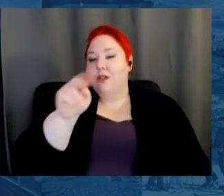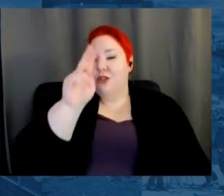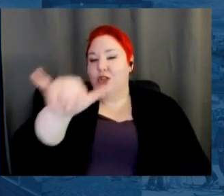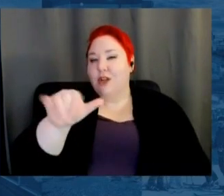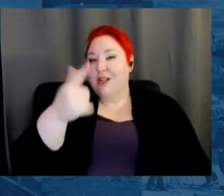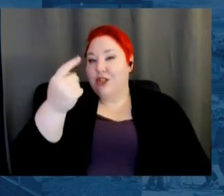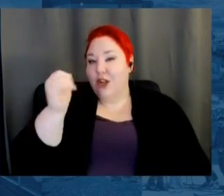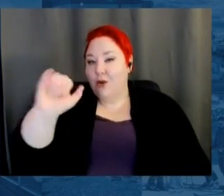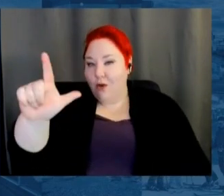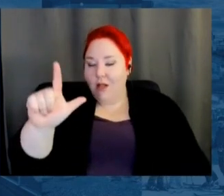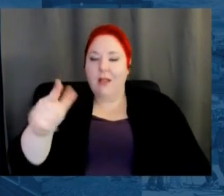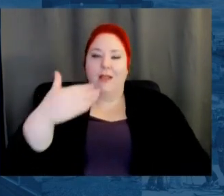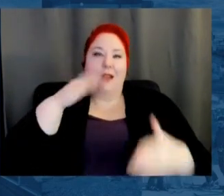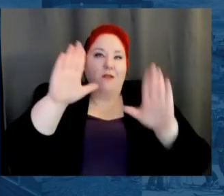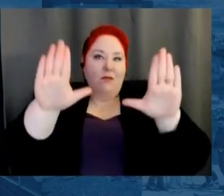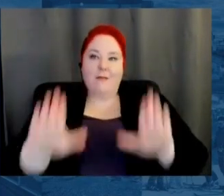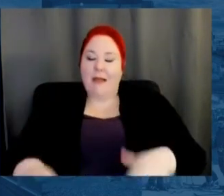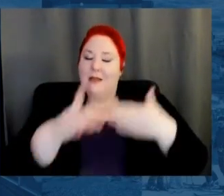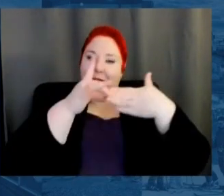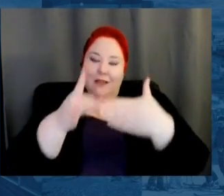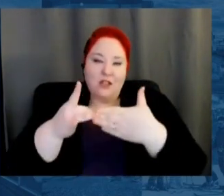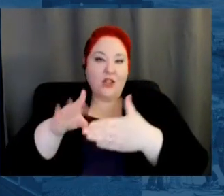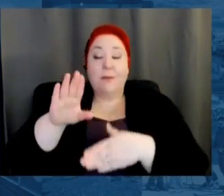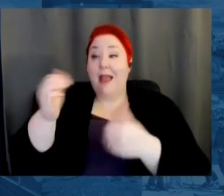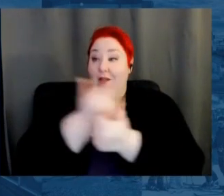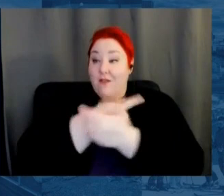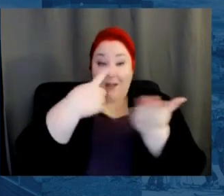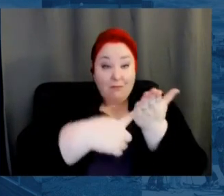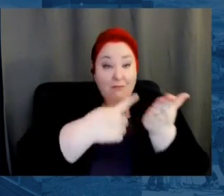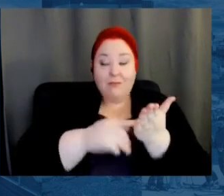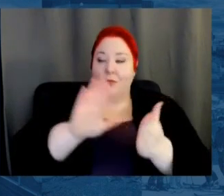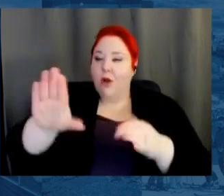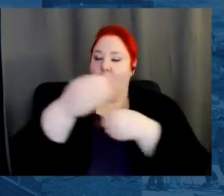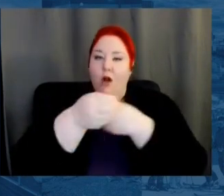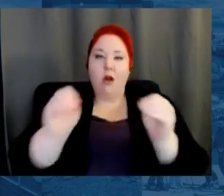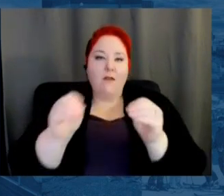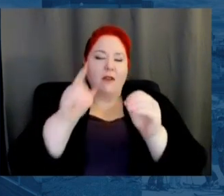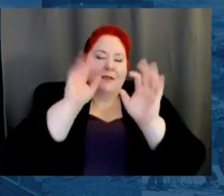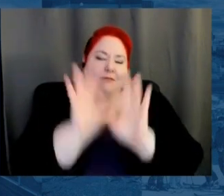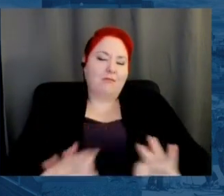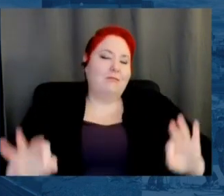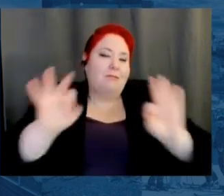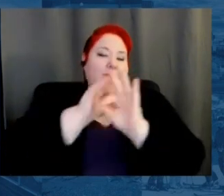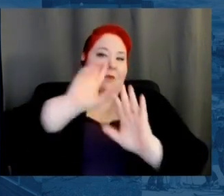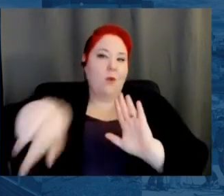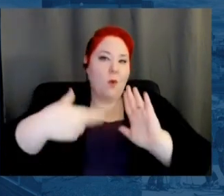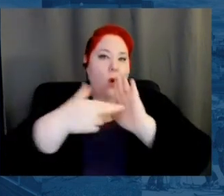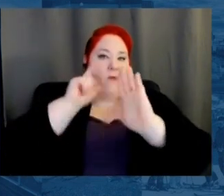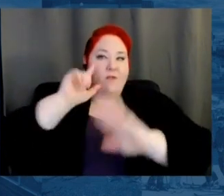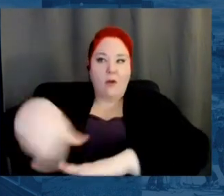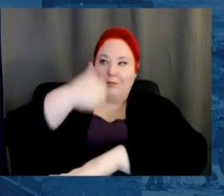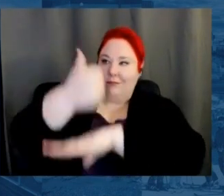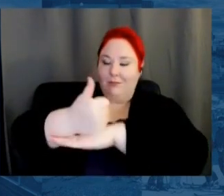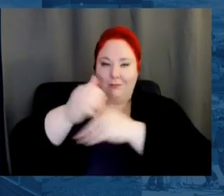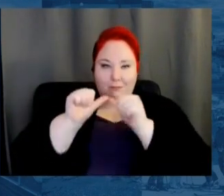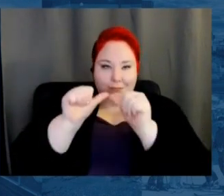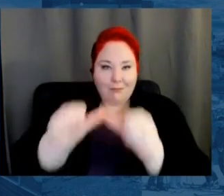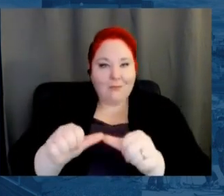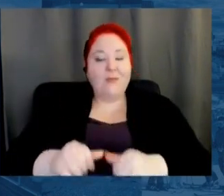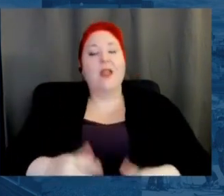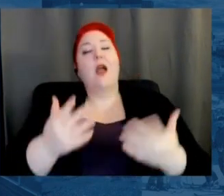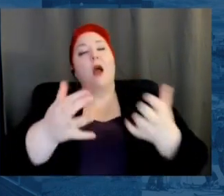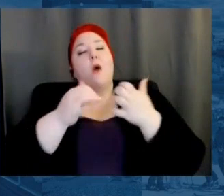leadership. Everything we're talking about here today, her office has a major role in implementation, and I want to thank her for that. I also want to recognize